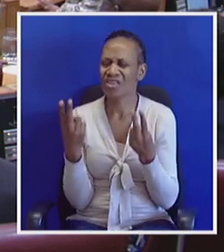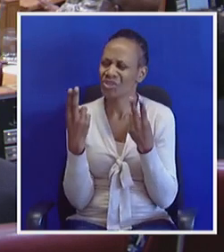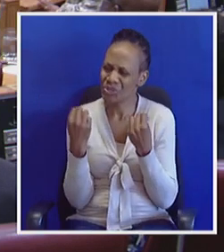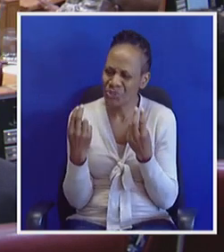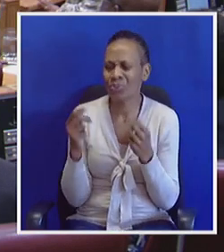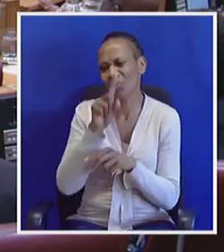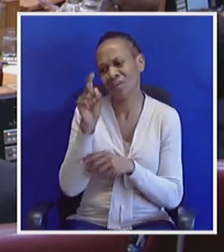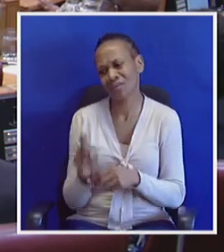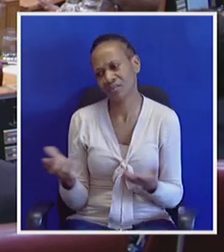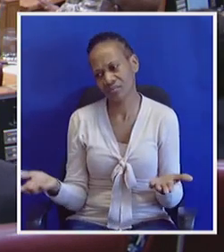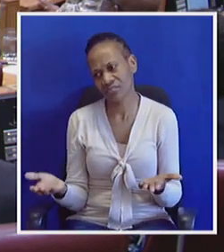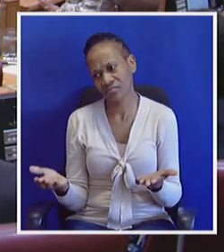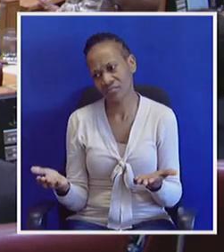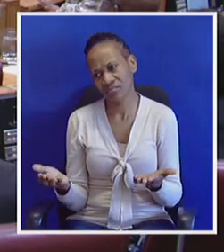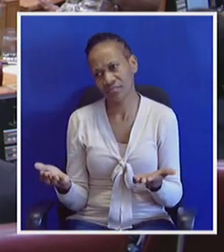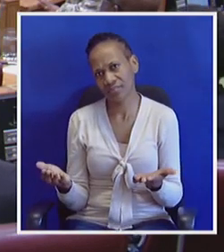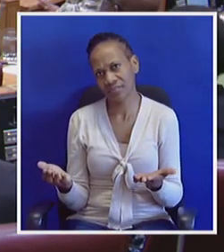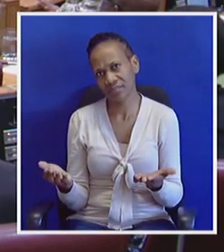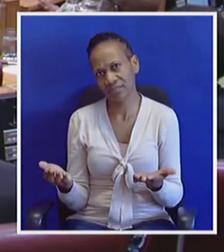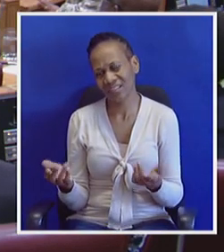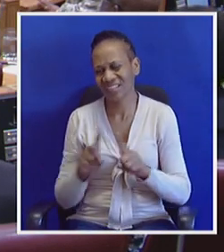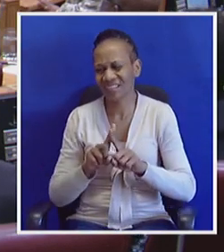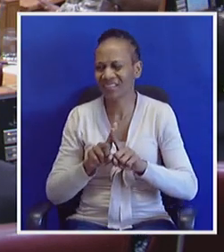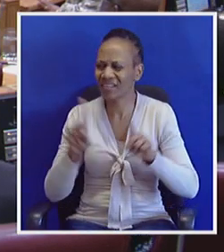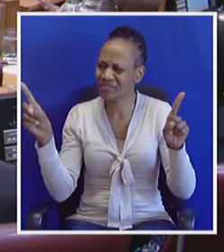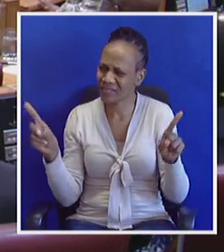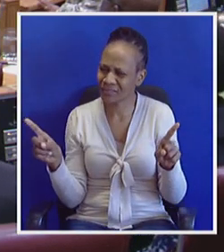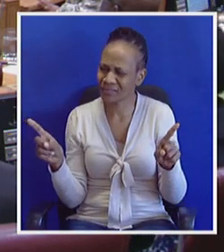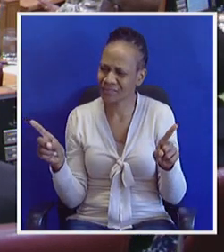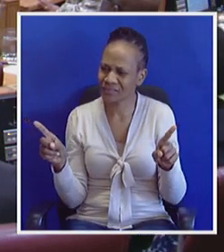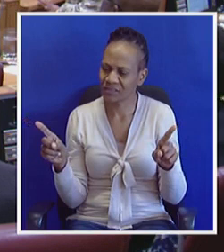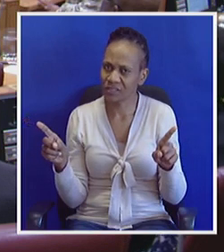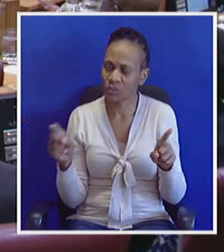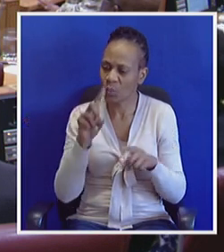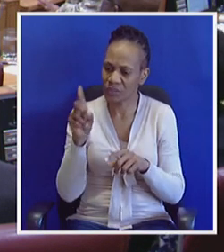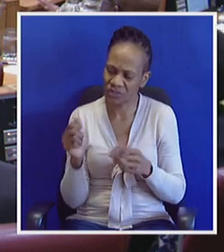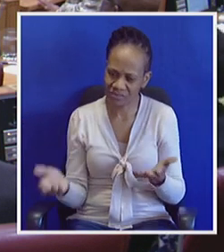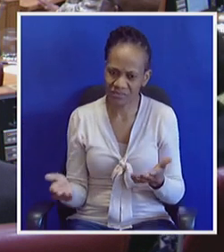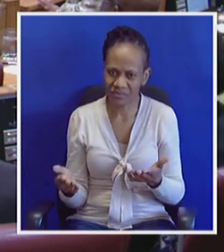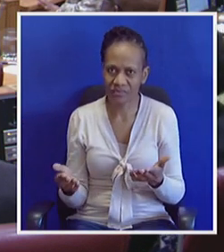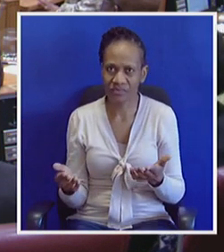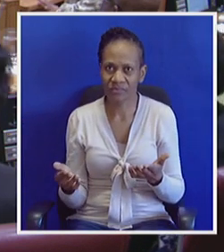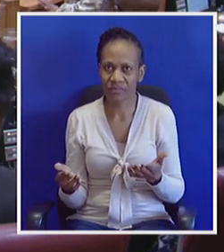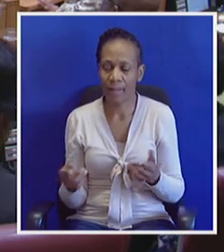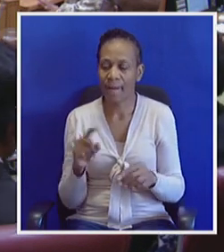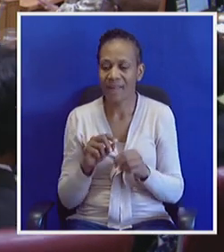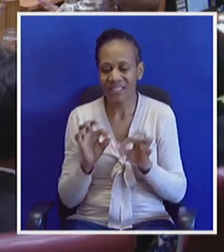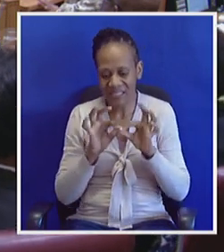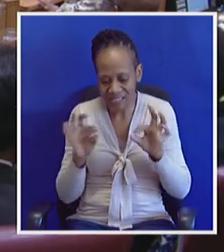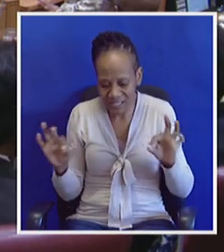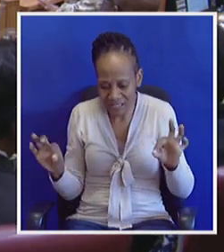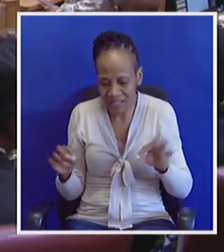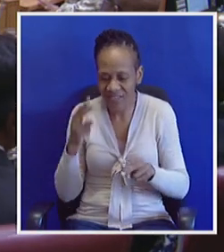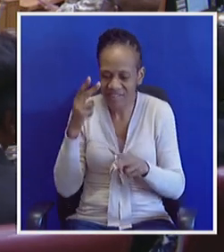question. It does not arise from this, except that in the very last part of